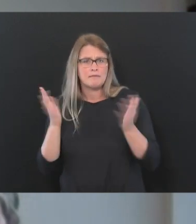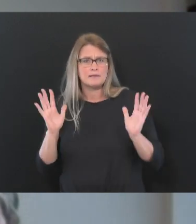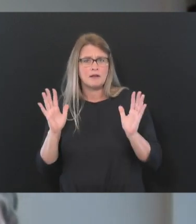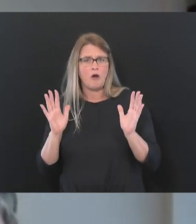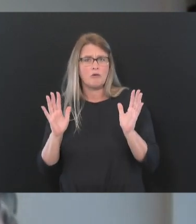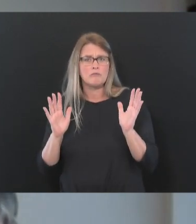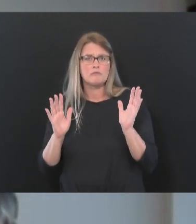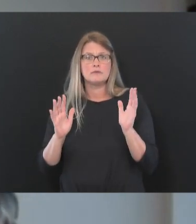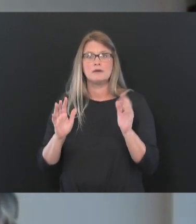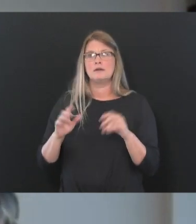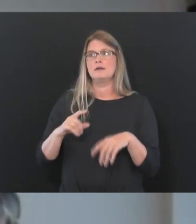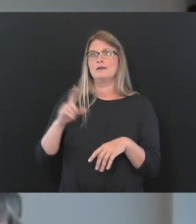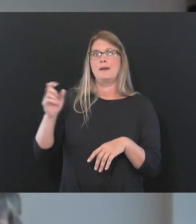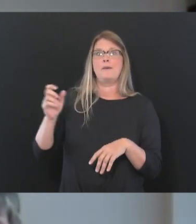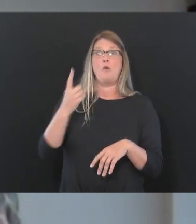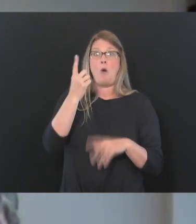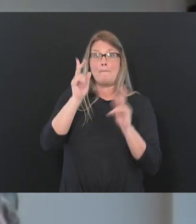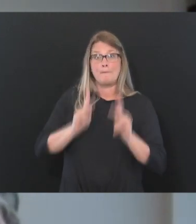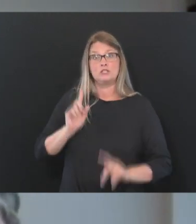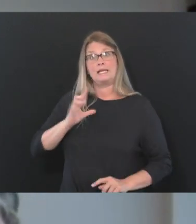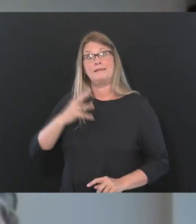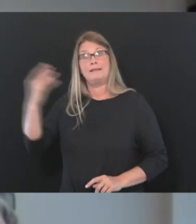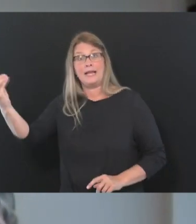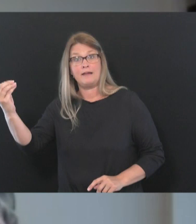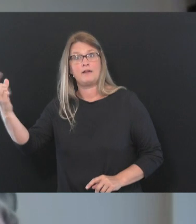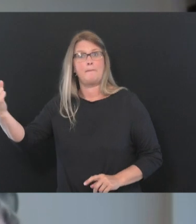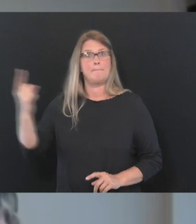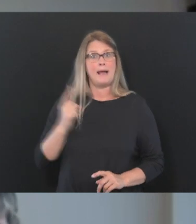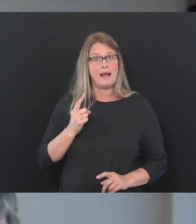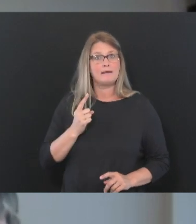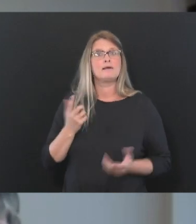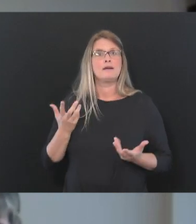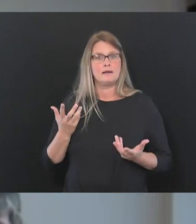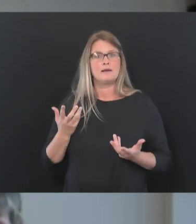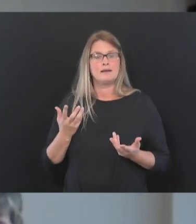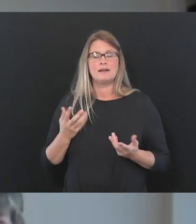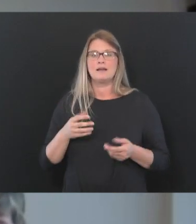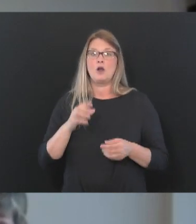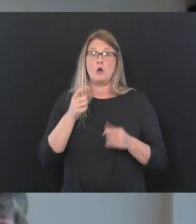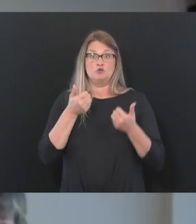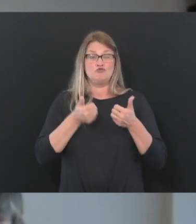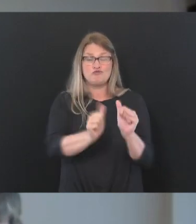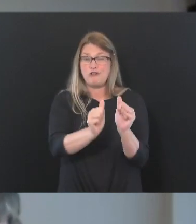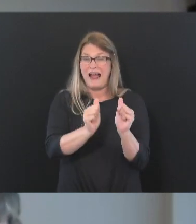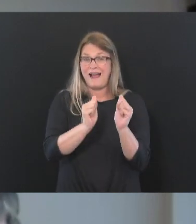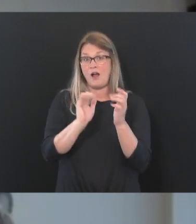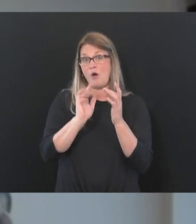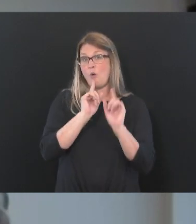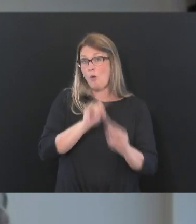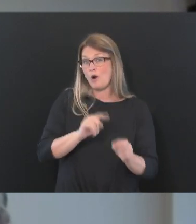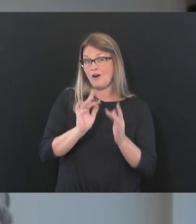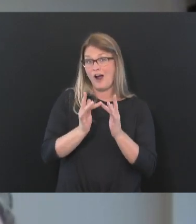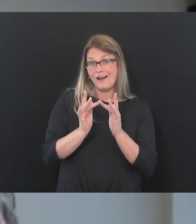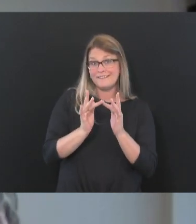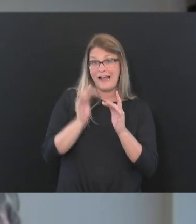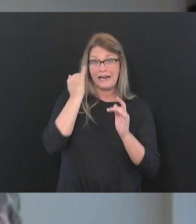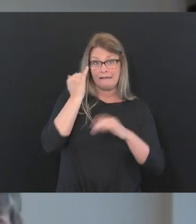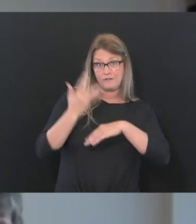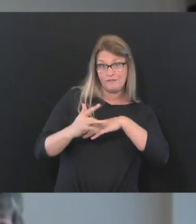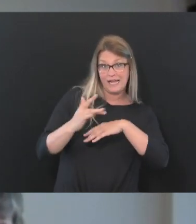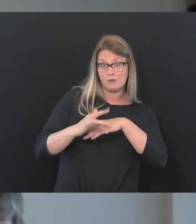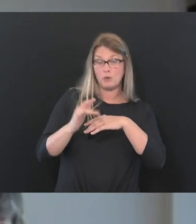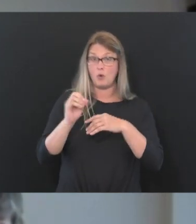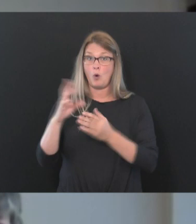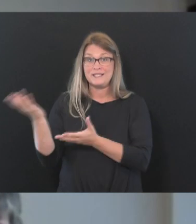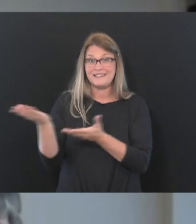can limit that to one family member, and think about using online ordering and pickup if that's available, or delivery if that's available